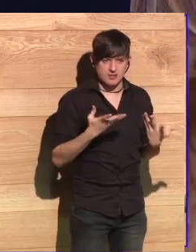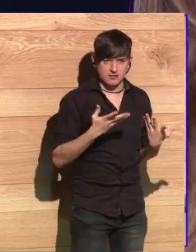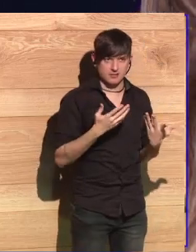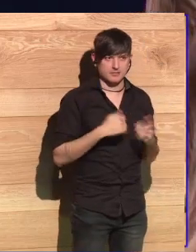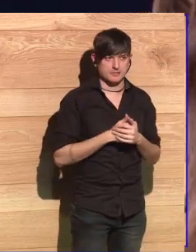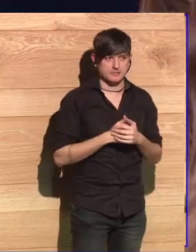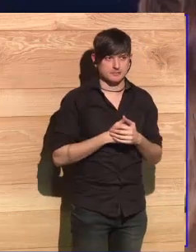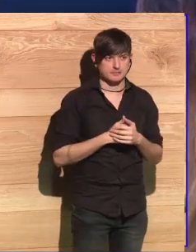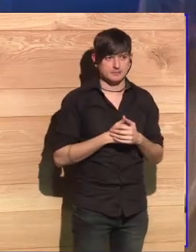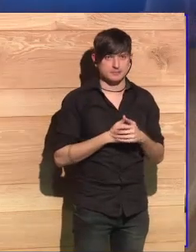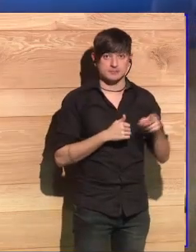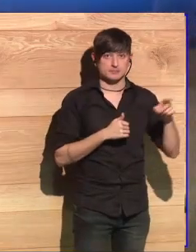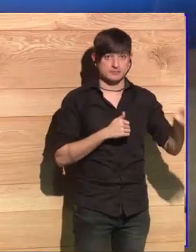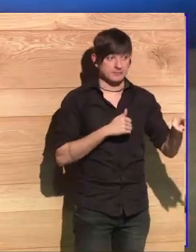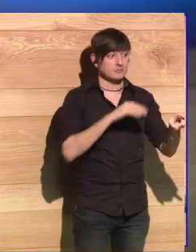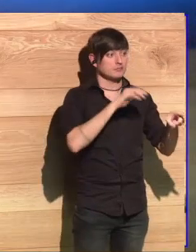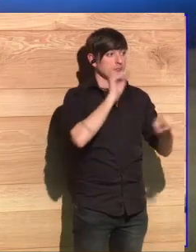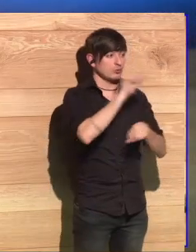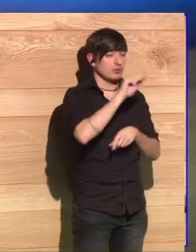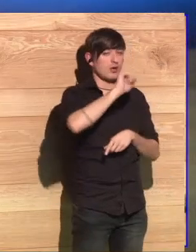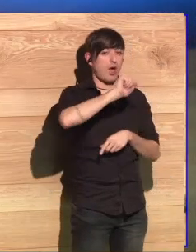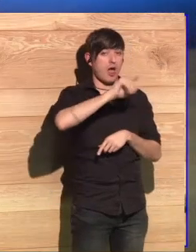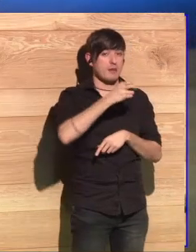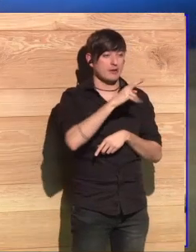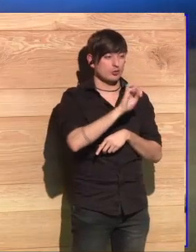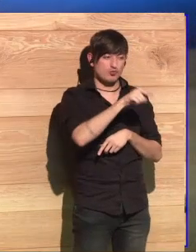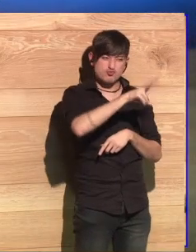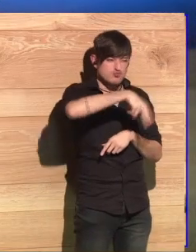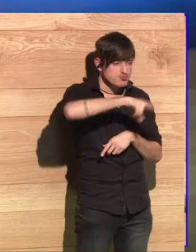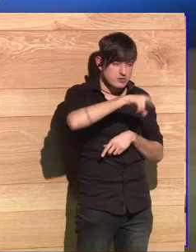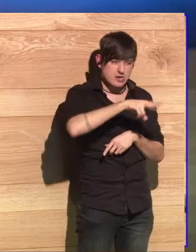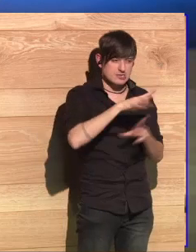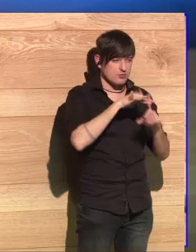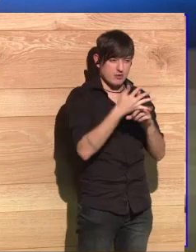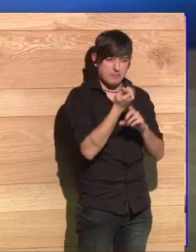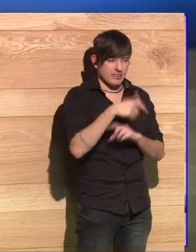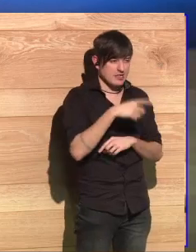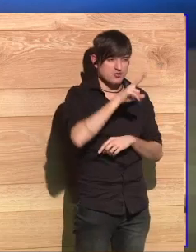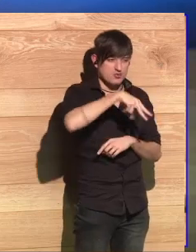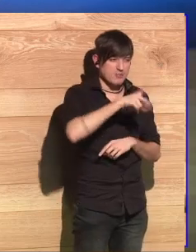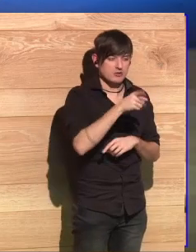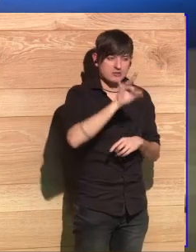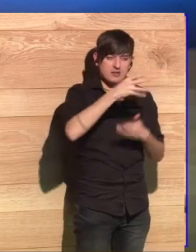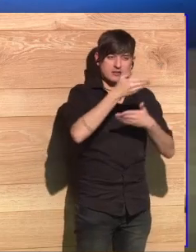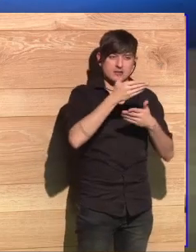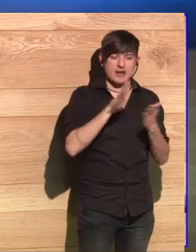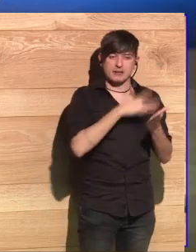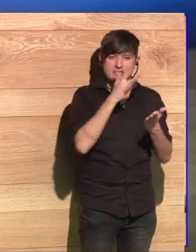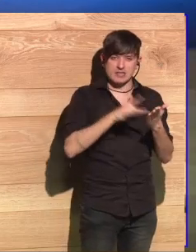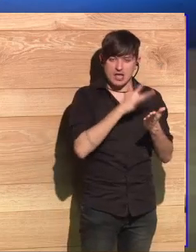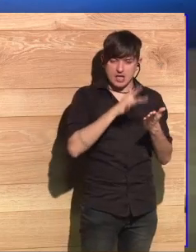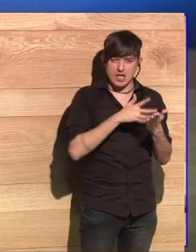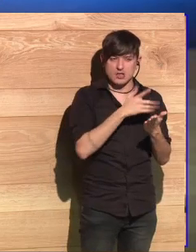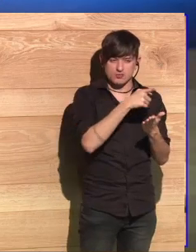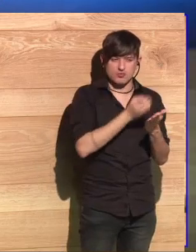Alberto, tú nunca pasaste... Alberto, you never went through through anything like that, but you did talk